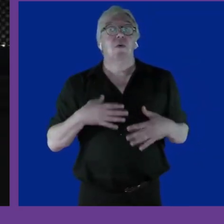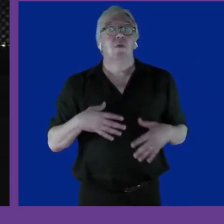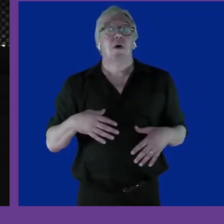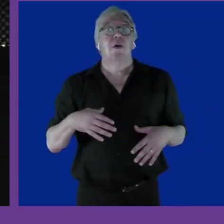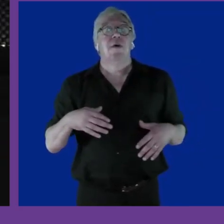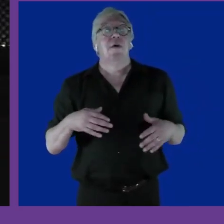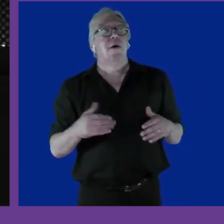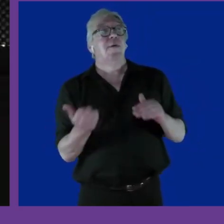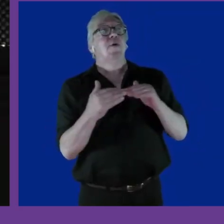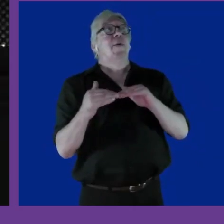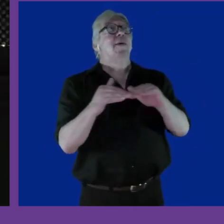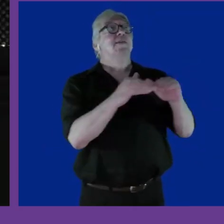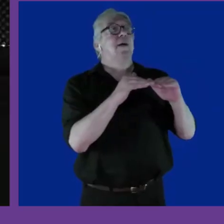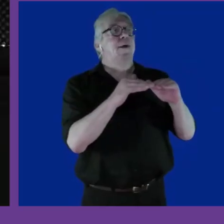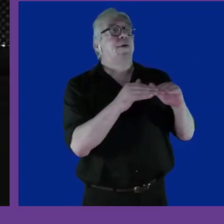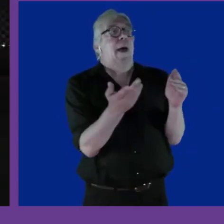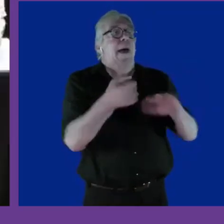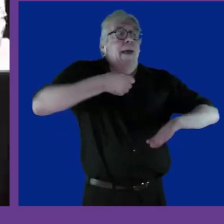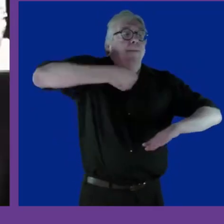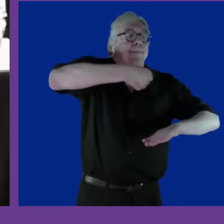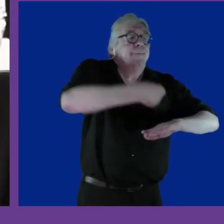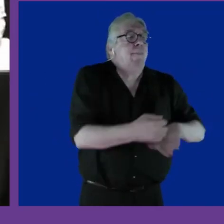adopt the lowest possible standard.